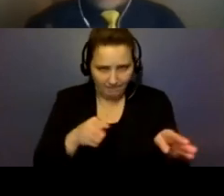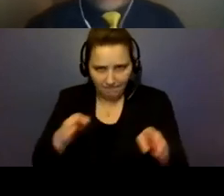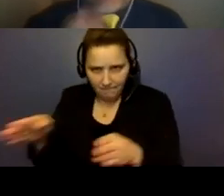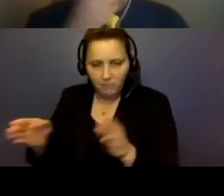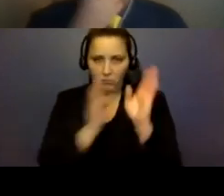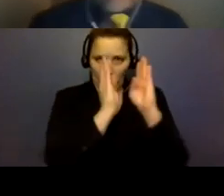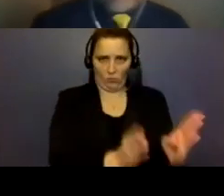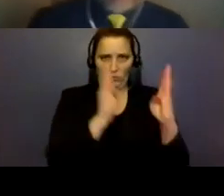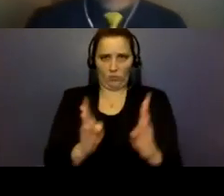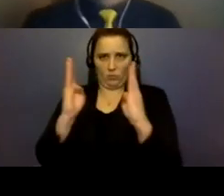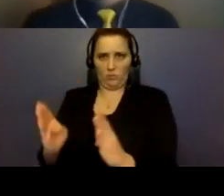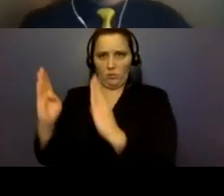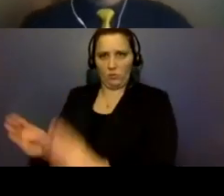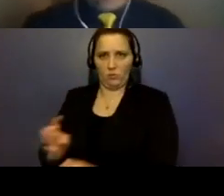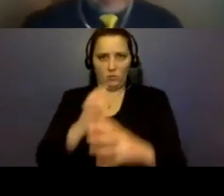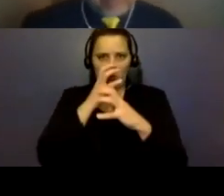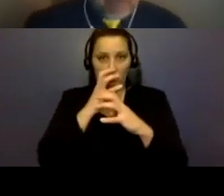Here comes this young PFC.